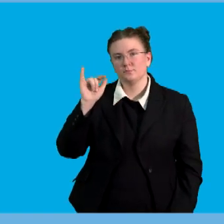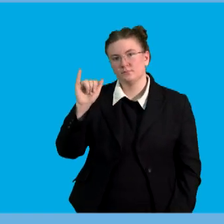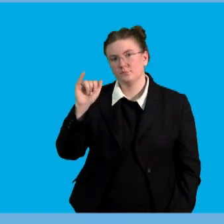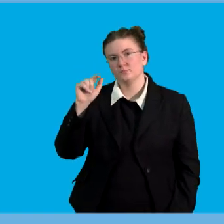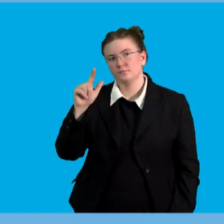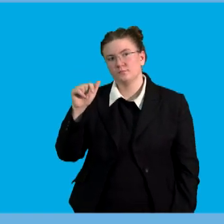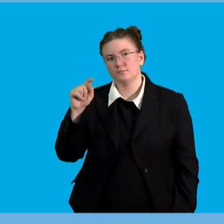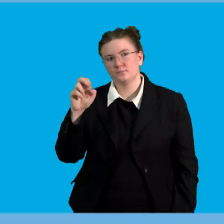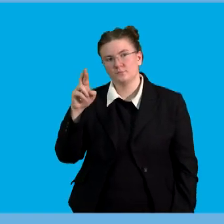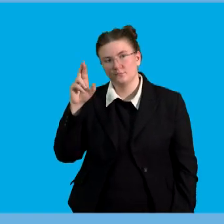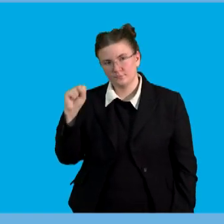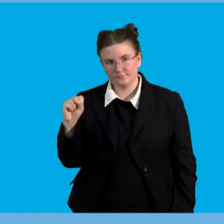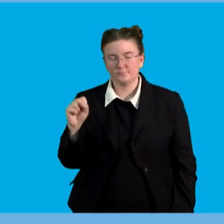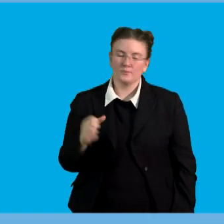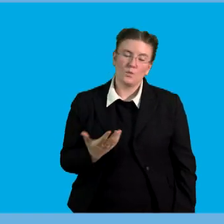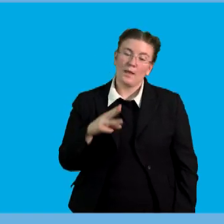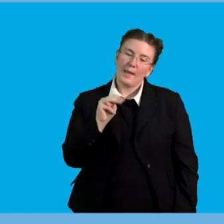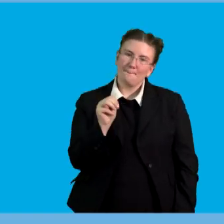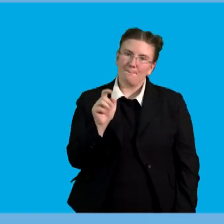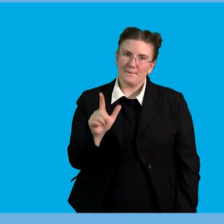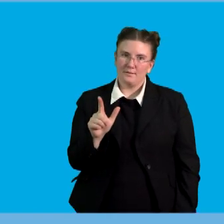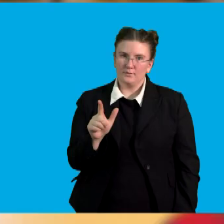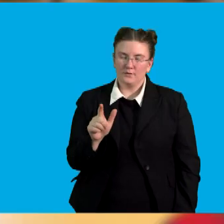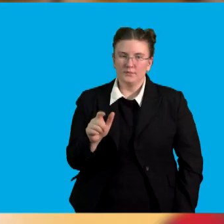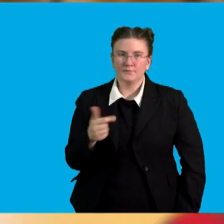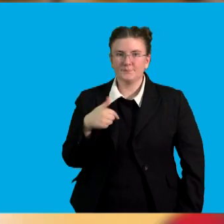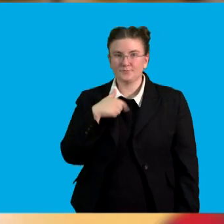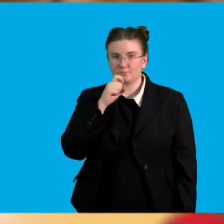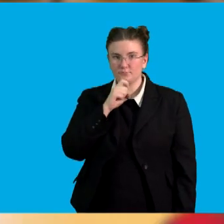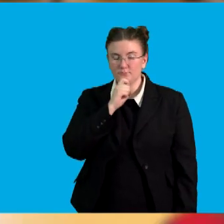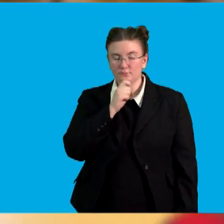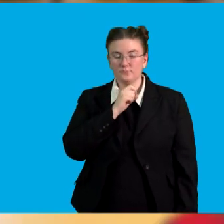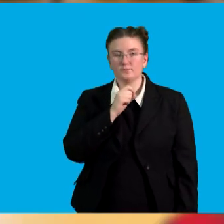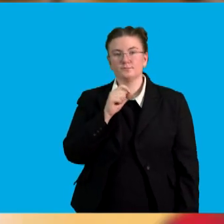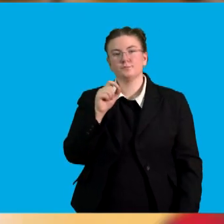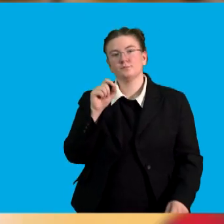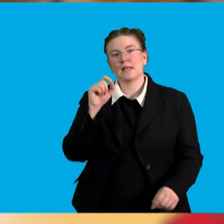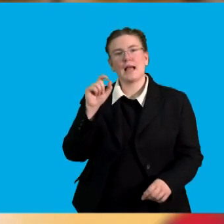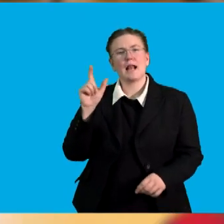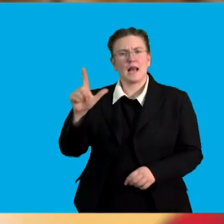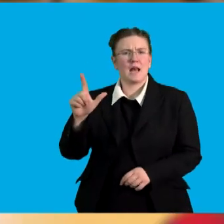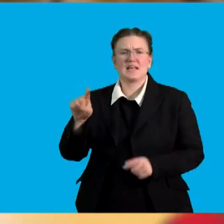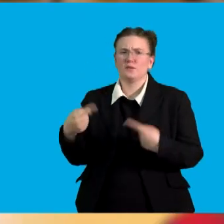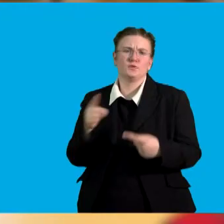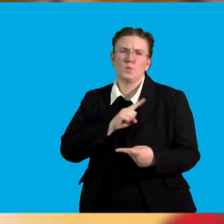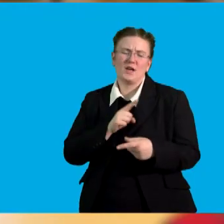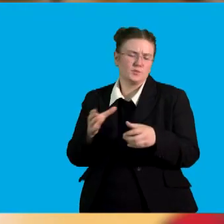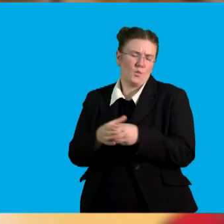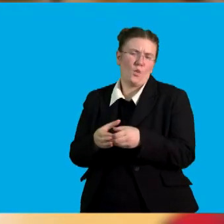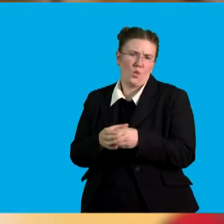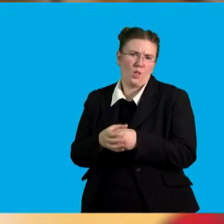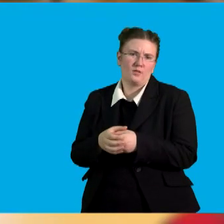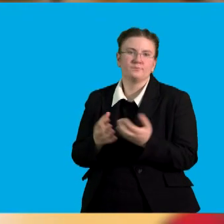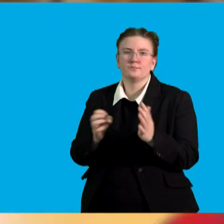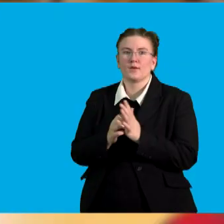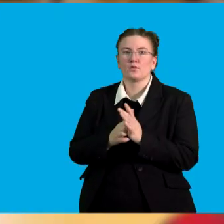Remember, when we are measuring small quantities of a certain substance, we can't use liters because it's too small. Right? So let's say you are measuring